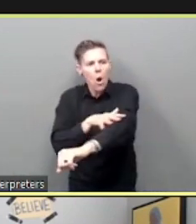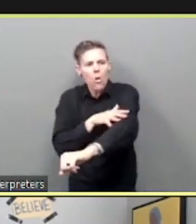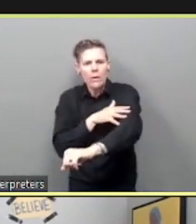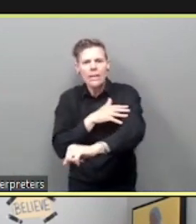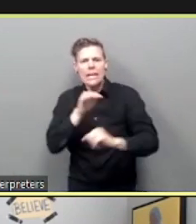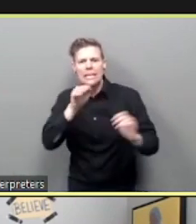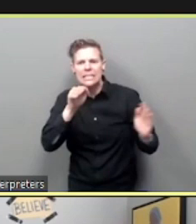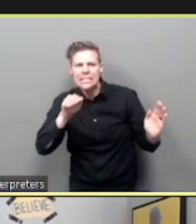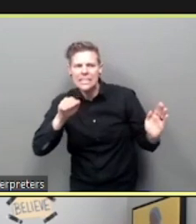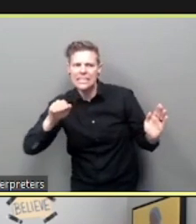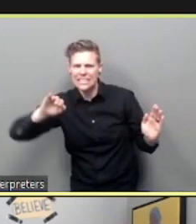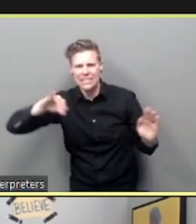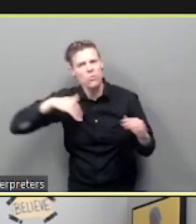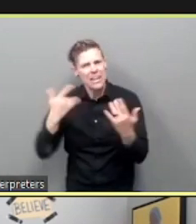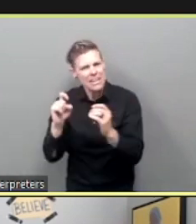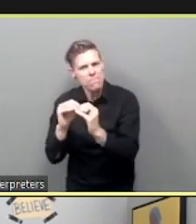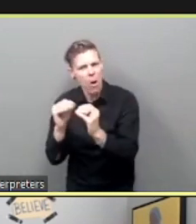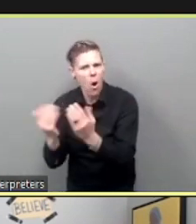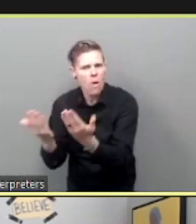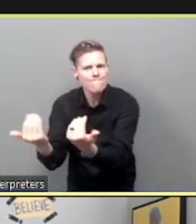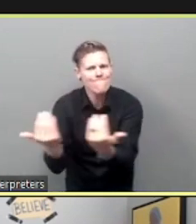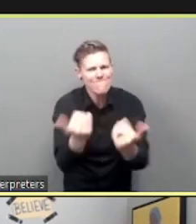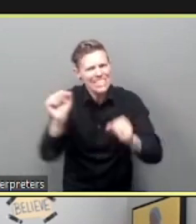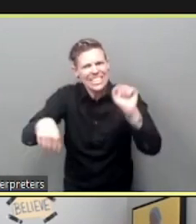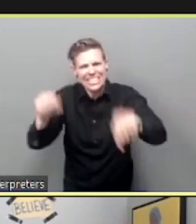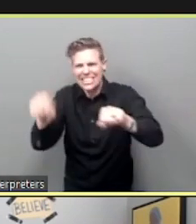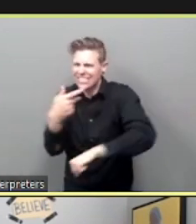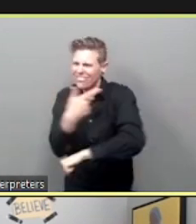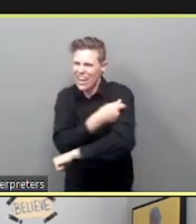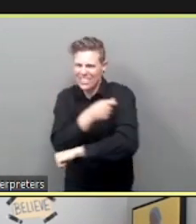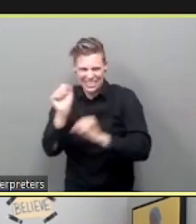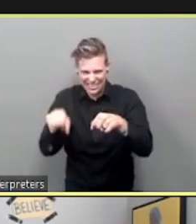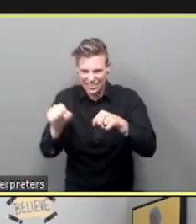people vaccinated. Next slide.